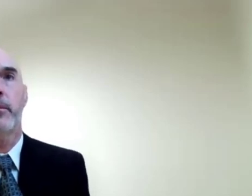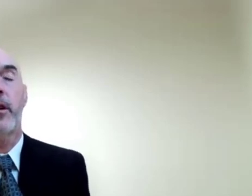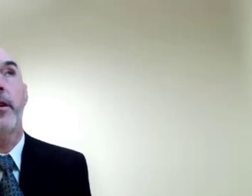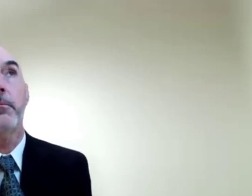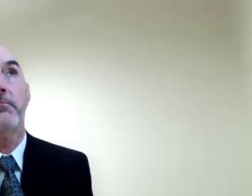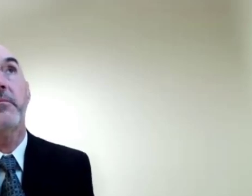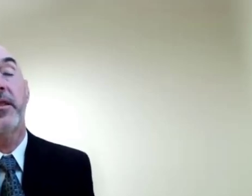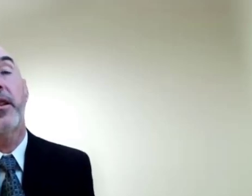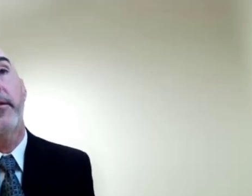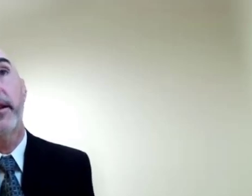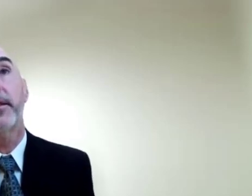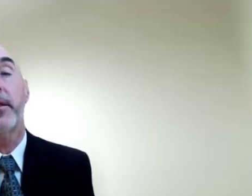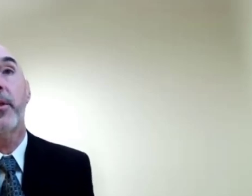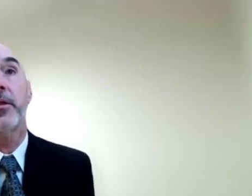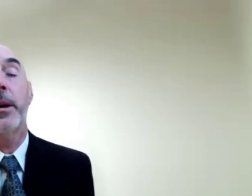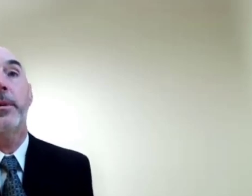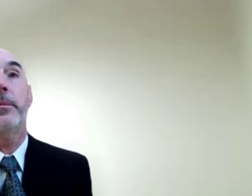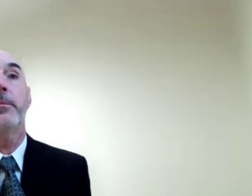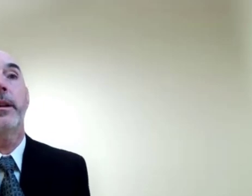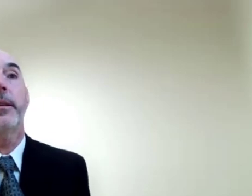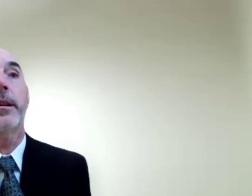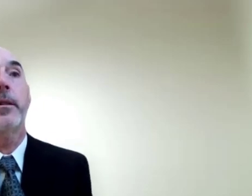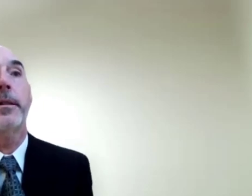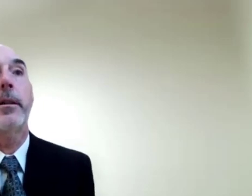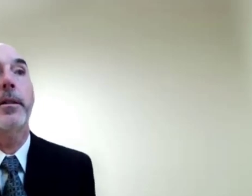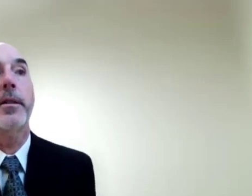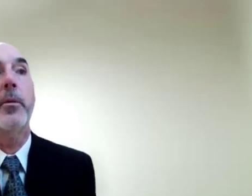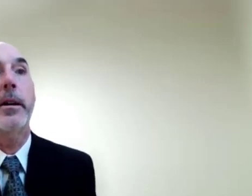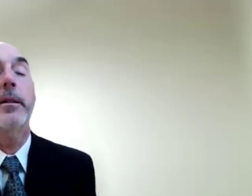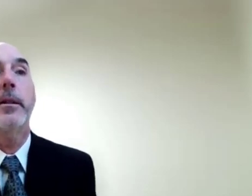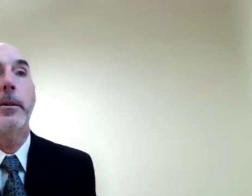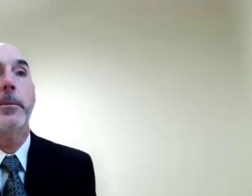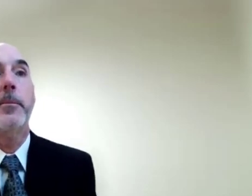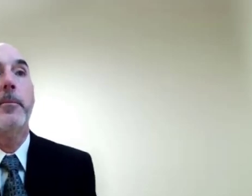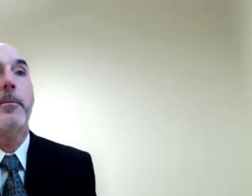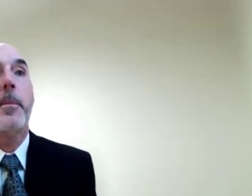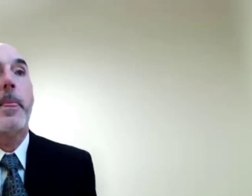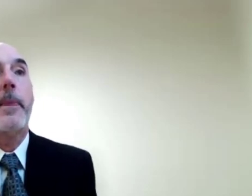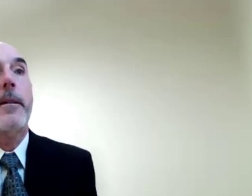person, is there evidence that the person might be being singled out in some way?